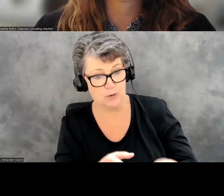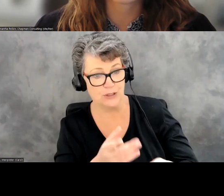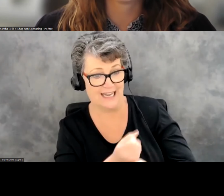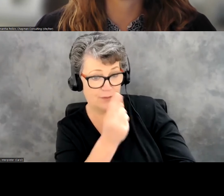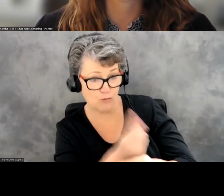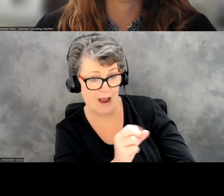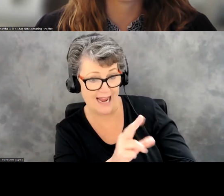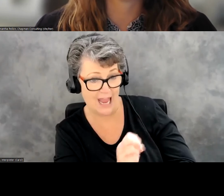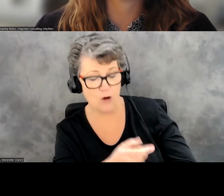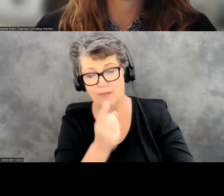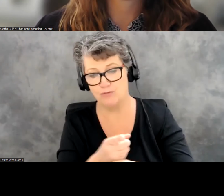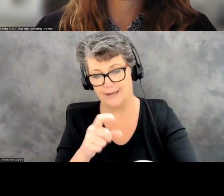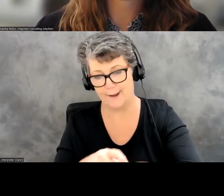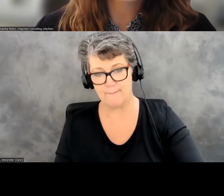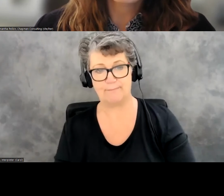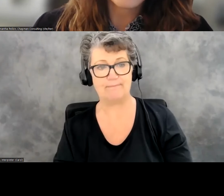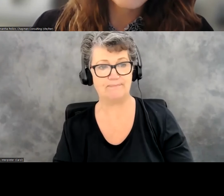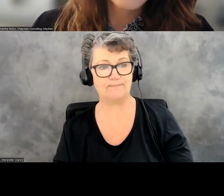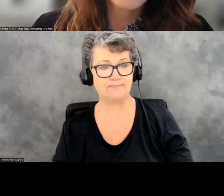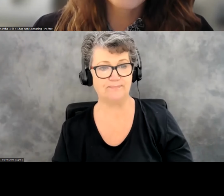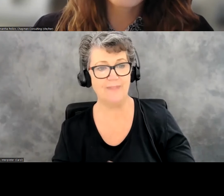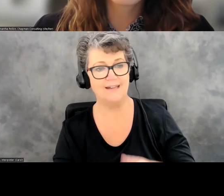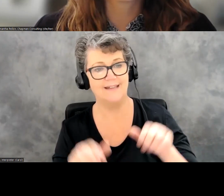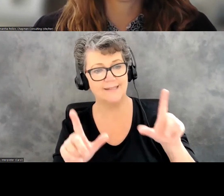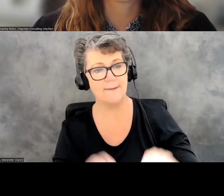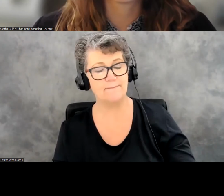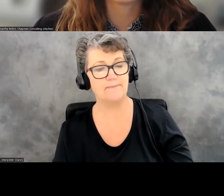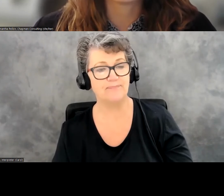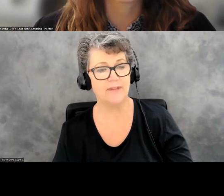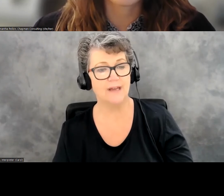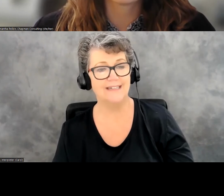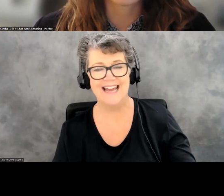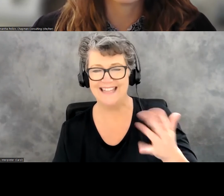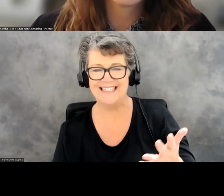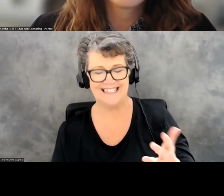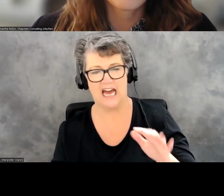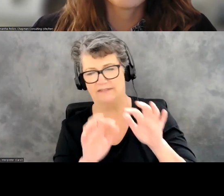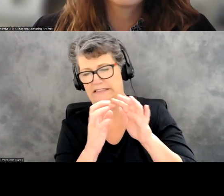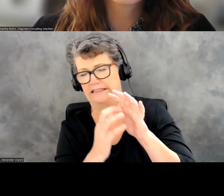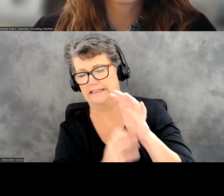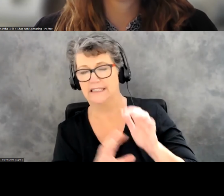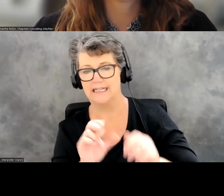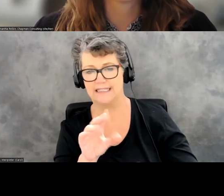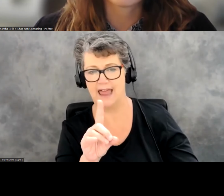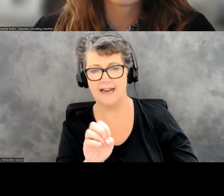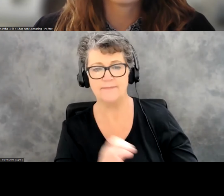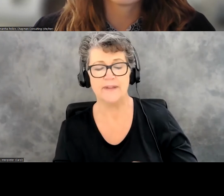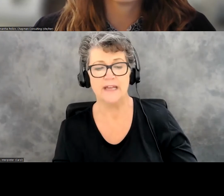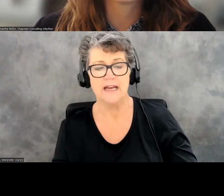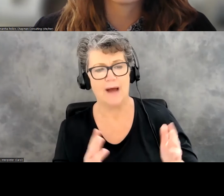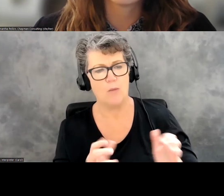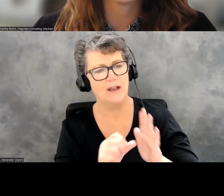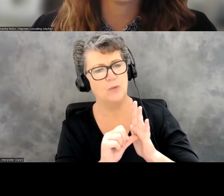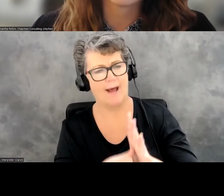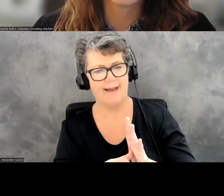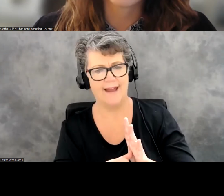time. Next slide, please. So I know this is a little bit of a busy slide, but just really wanted to